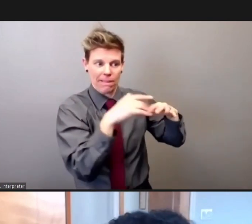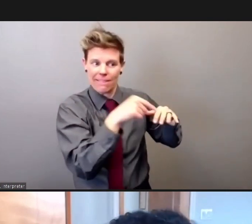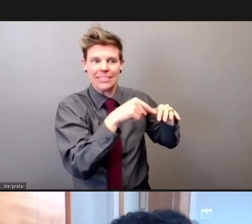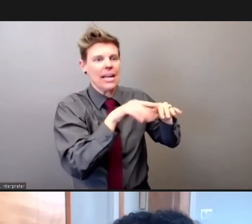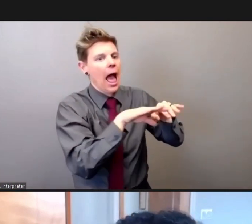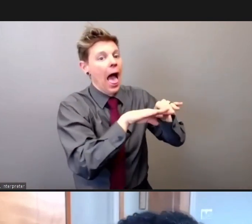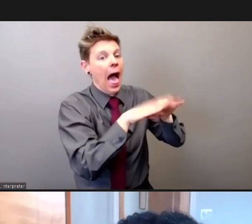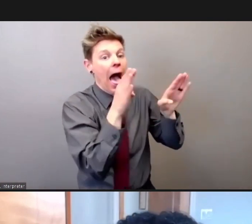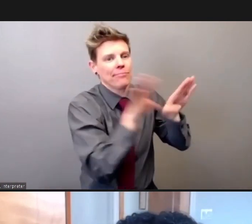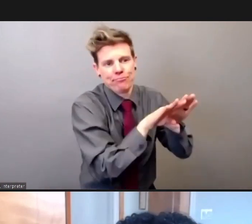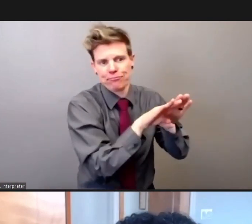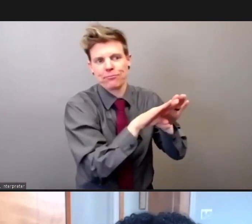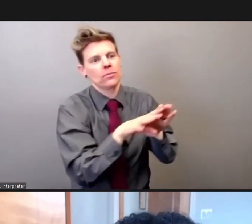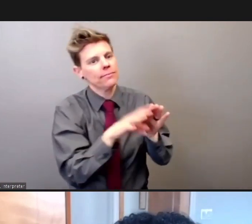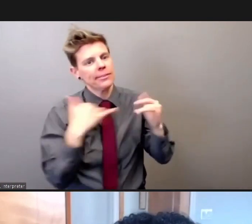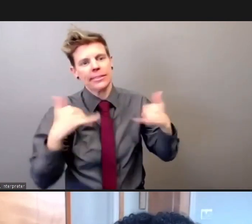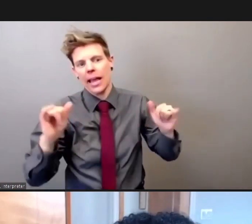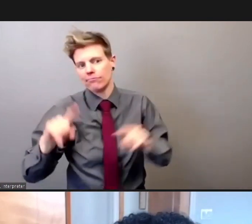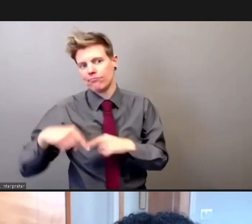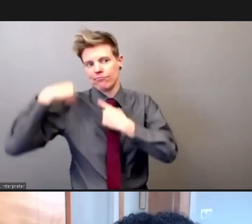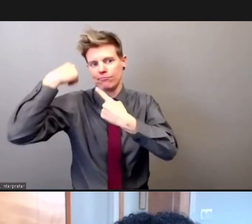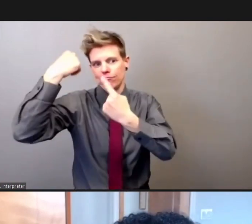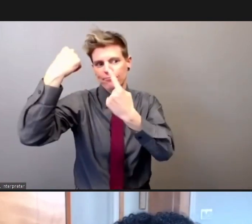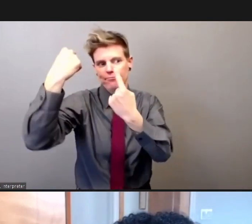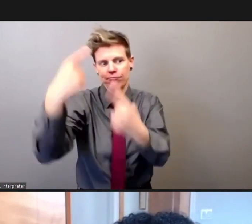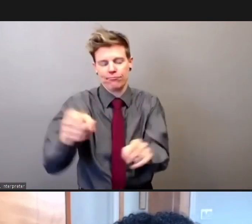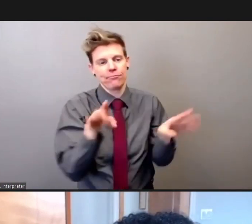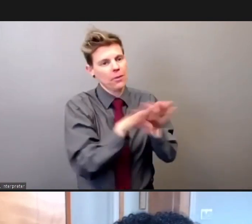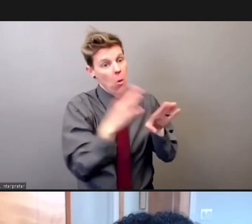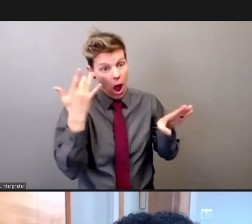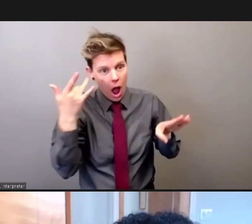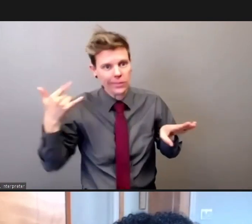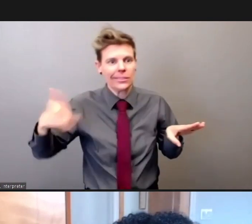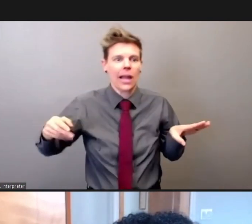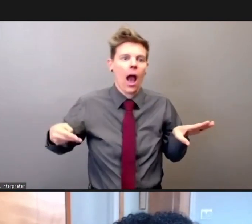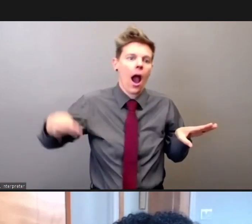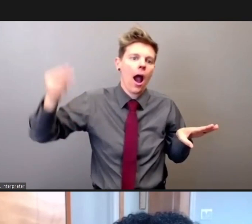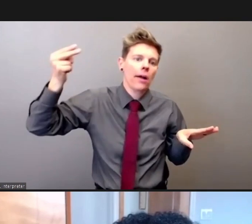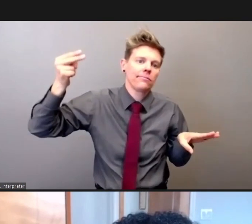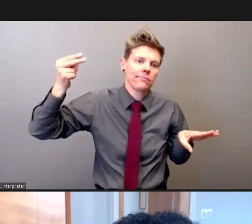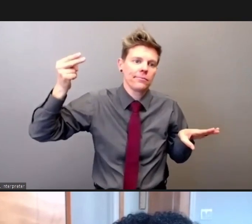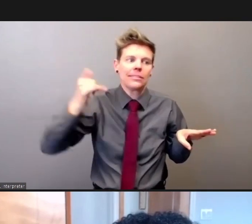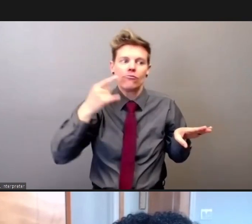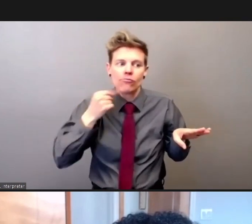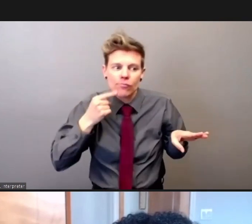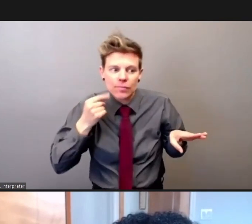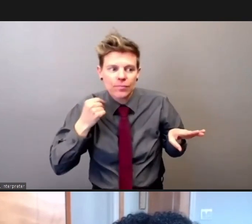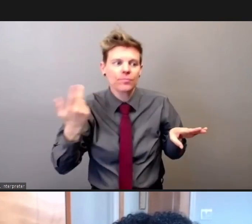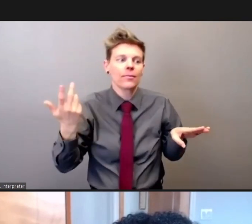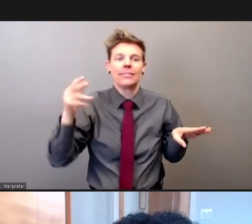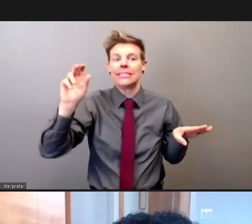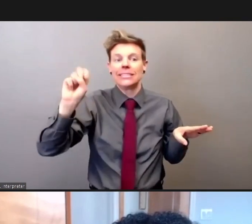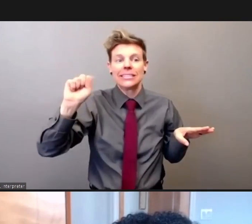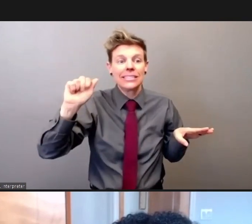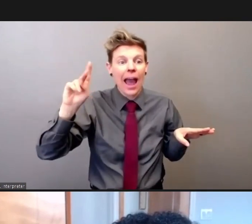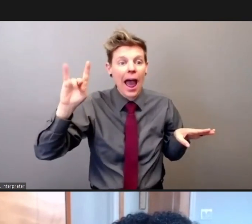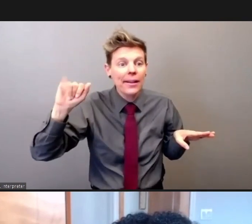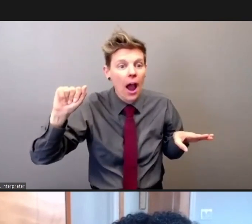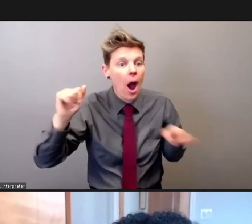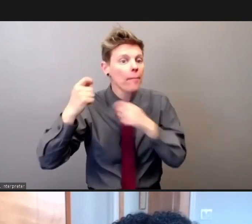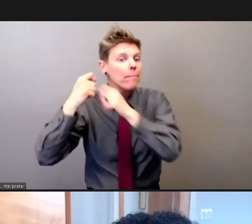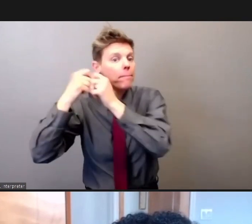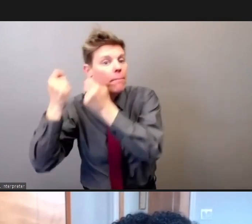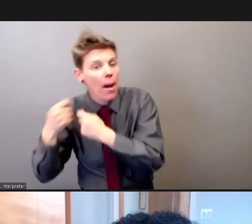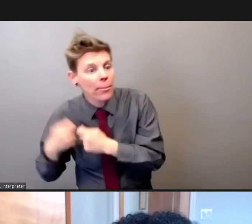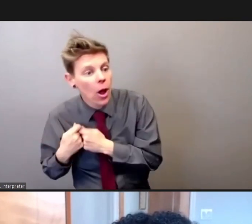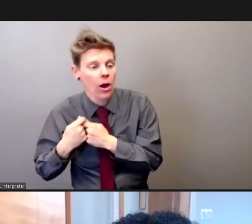that because the cases both at Sandia Pueblo and in Bernalillo County were too high. And as you know, but maybe some New Mexicans